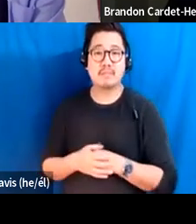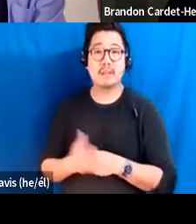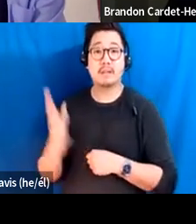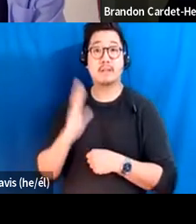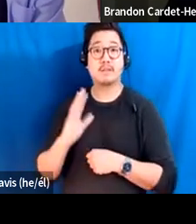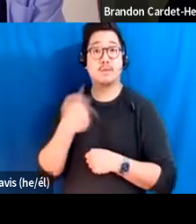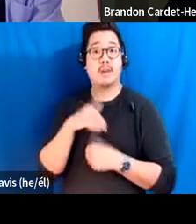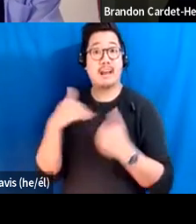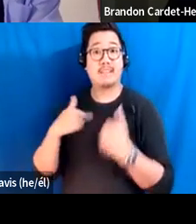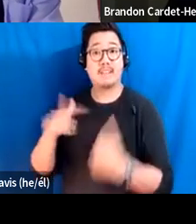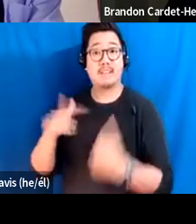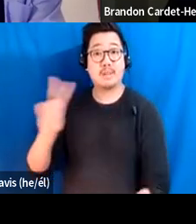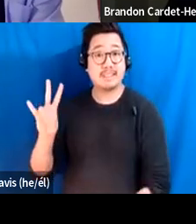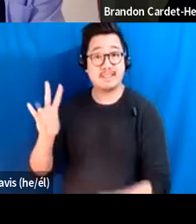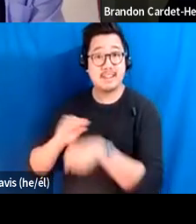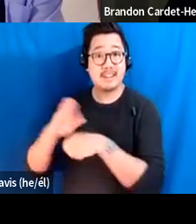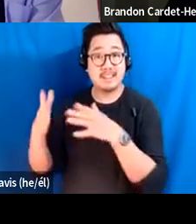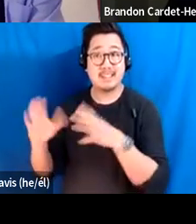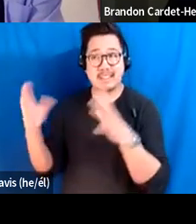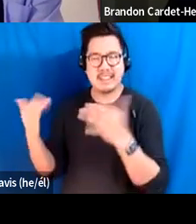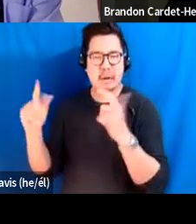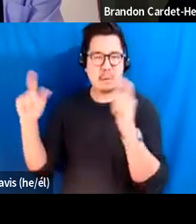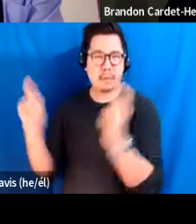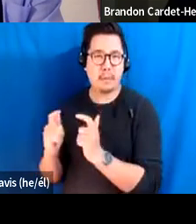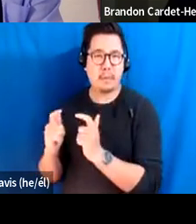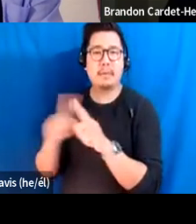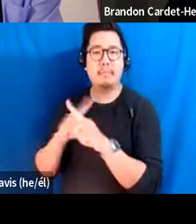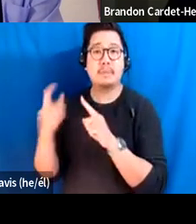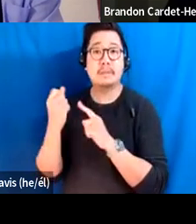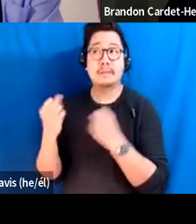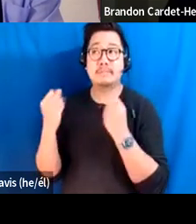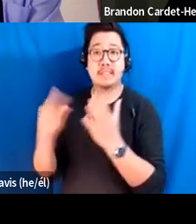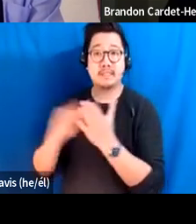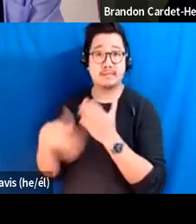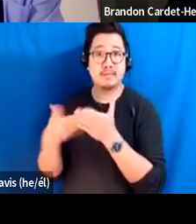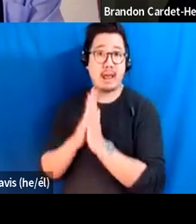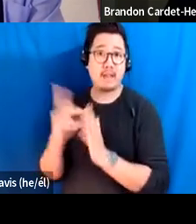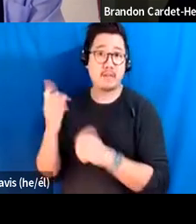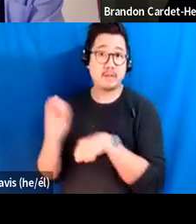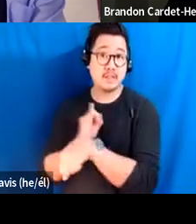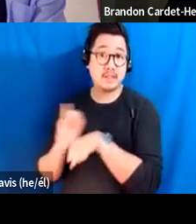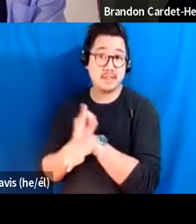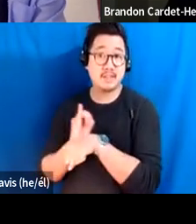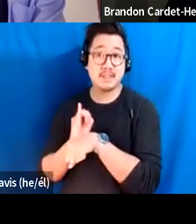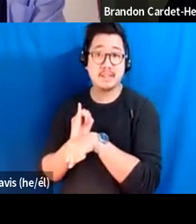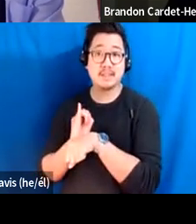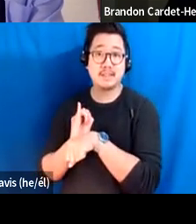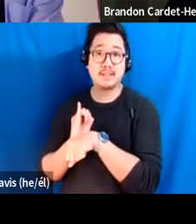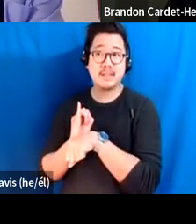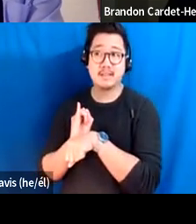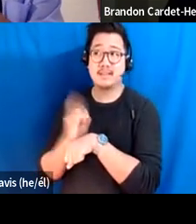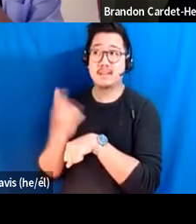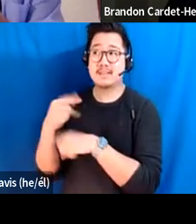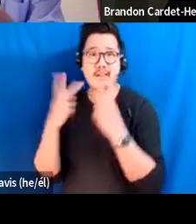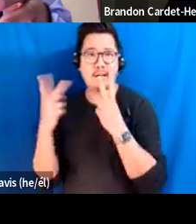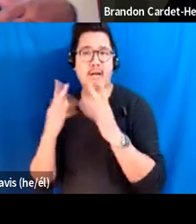27. right now it's less but you know students do ask for that they see their their peers you